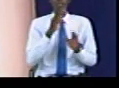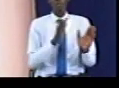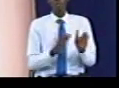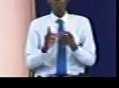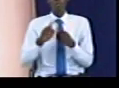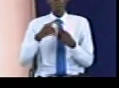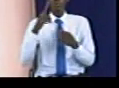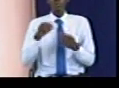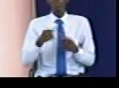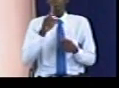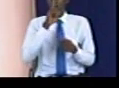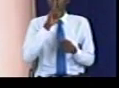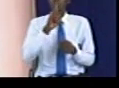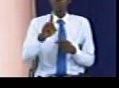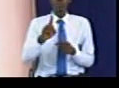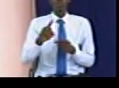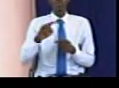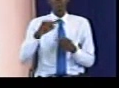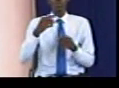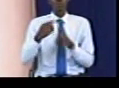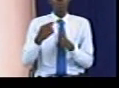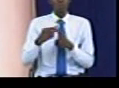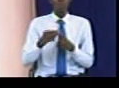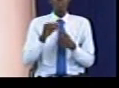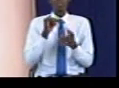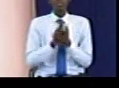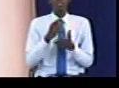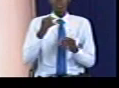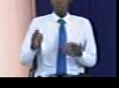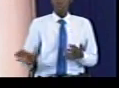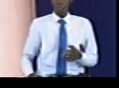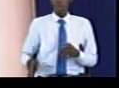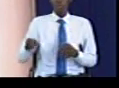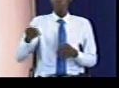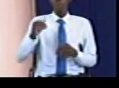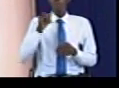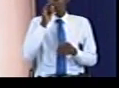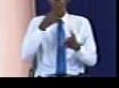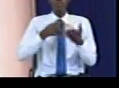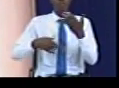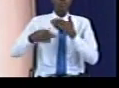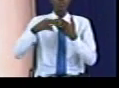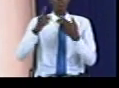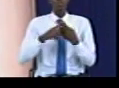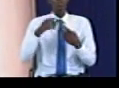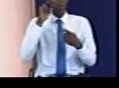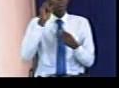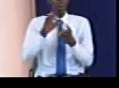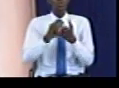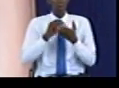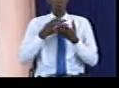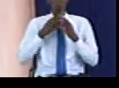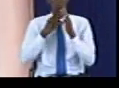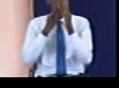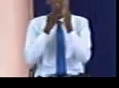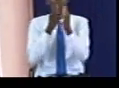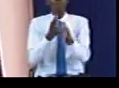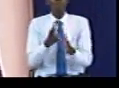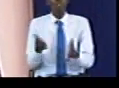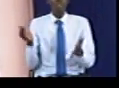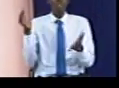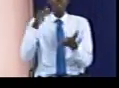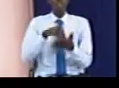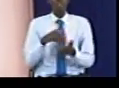The dog is turned to his own vomit again, and the sow, the swine, the pig that was washed, to a